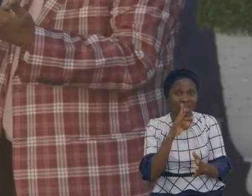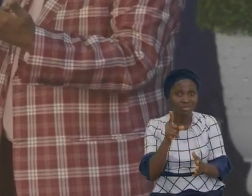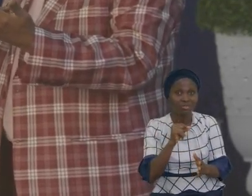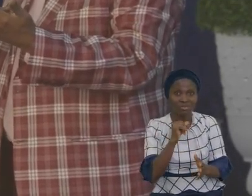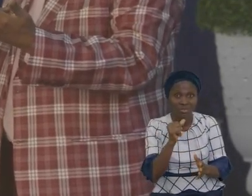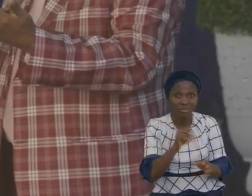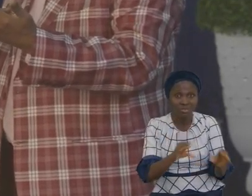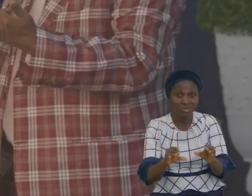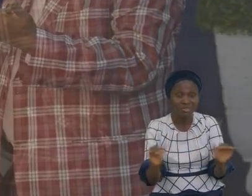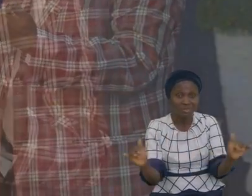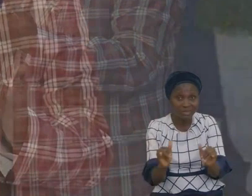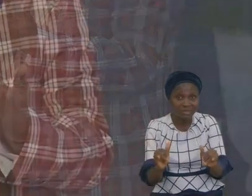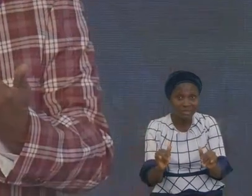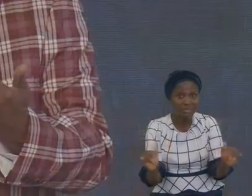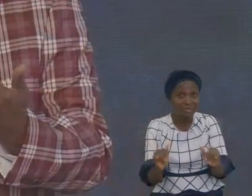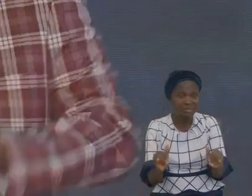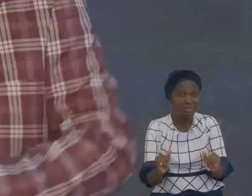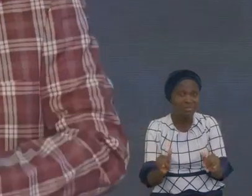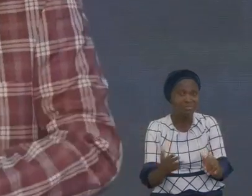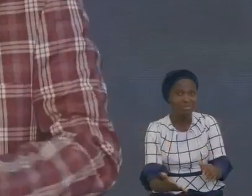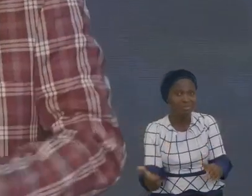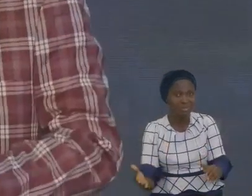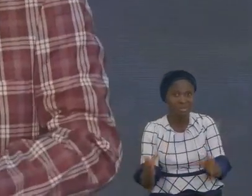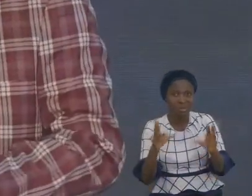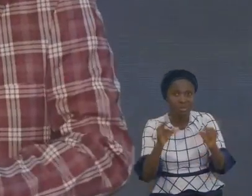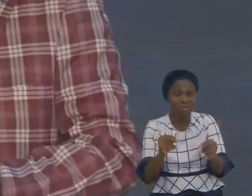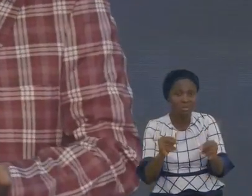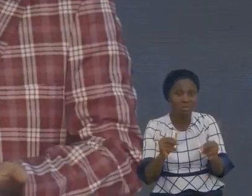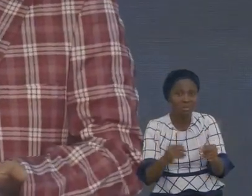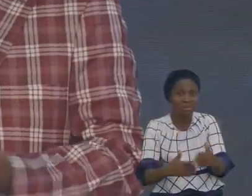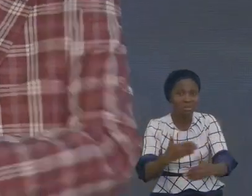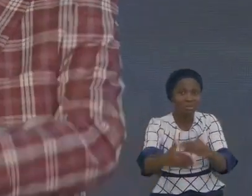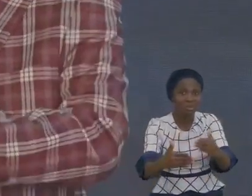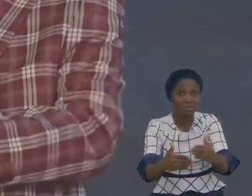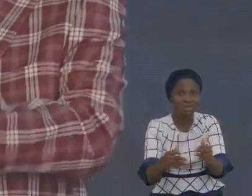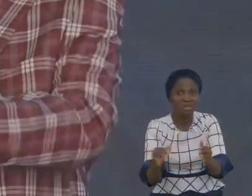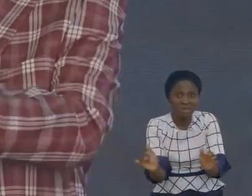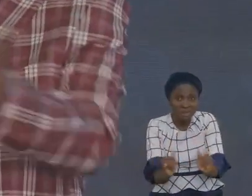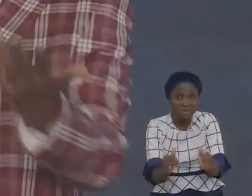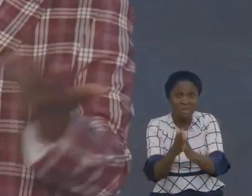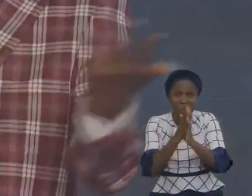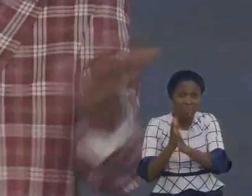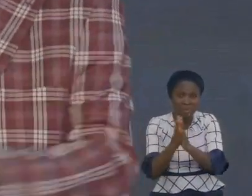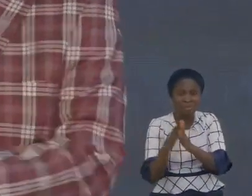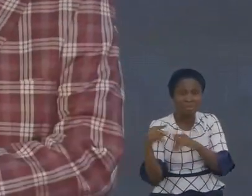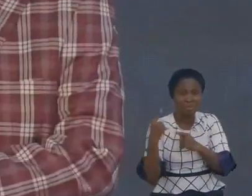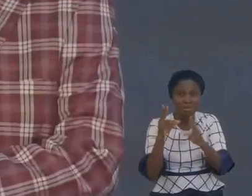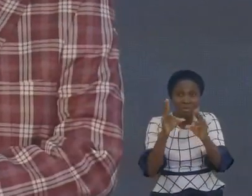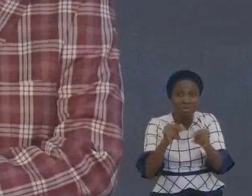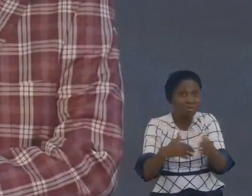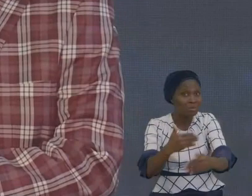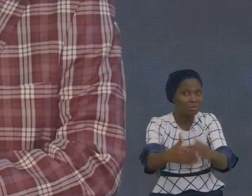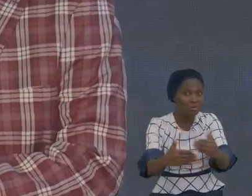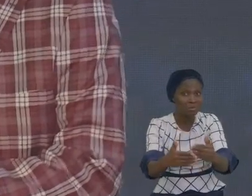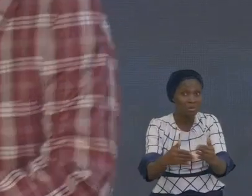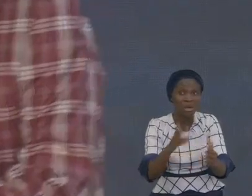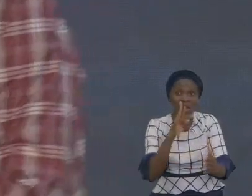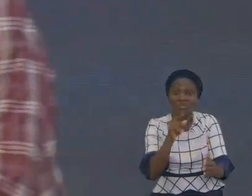No progress. Are you not trying to act? Action, action, action. No progress.